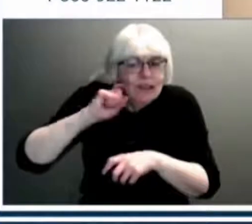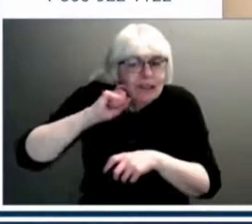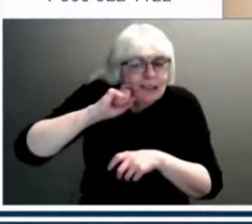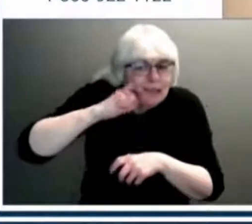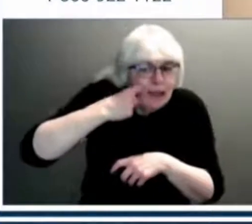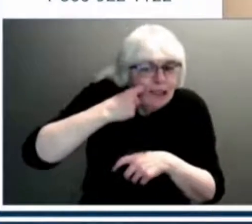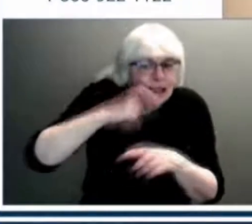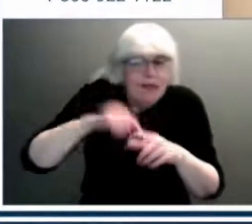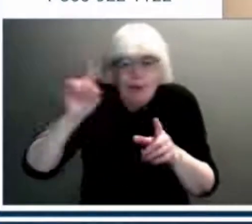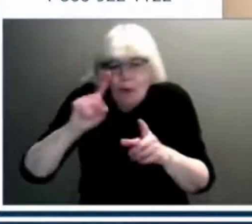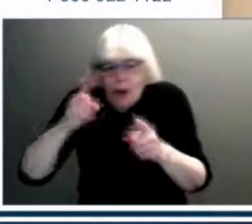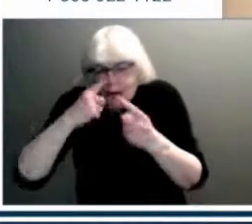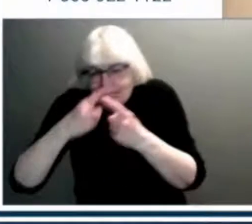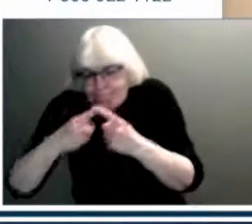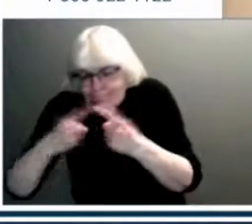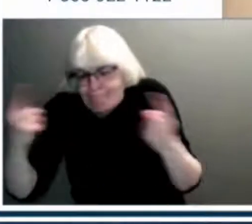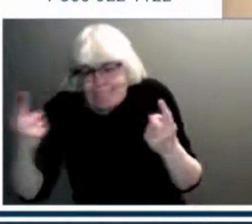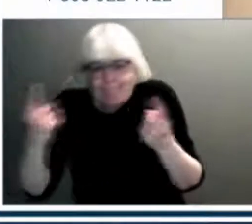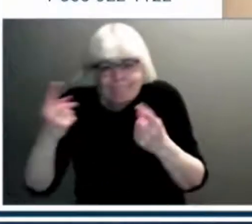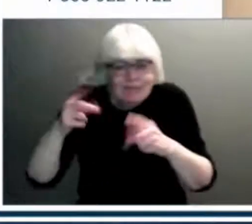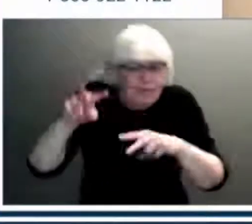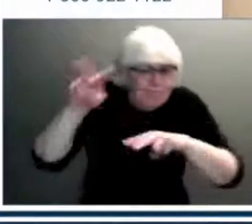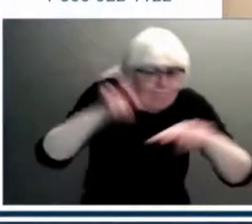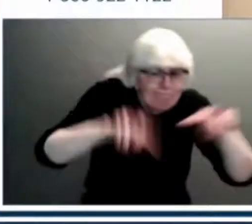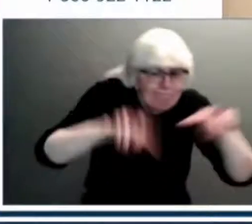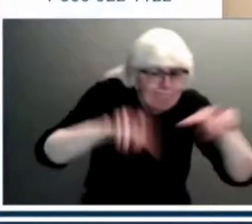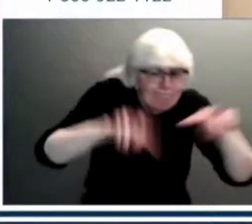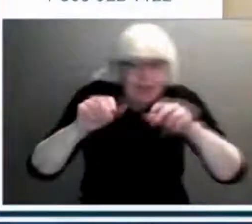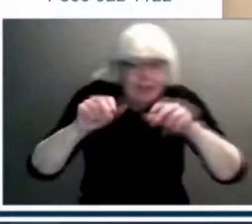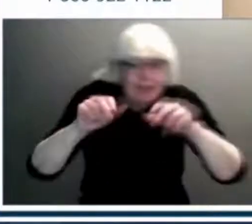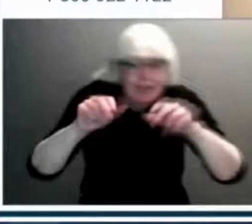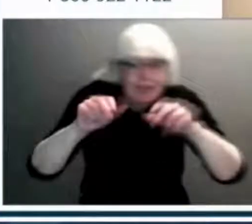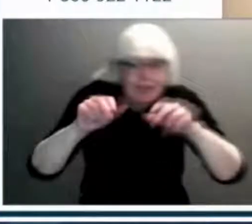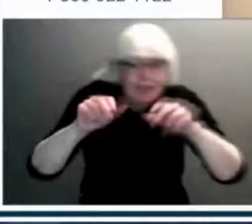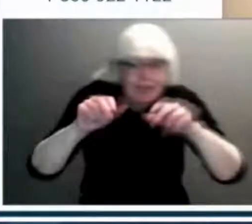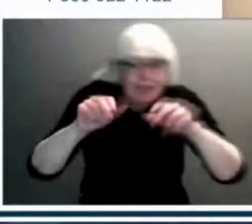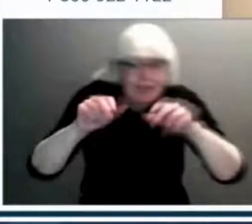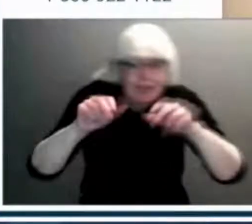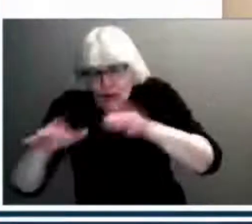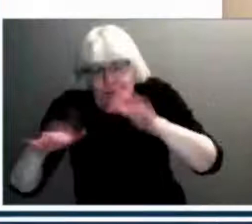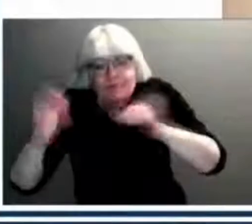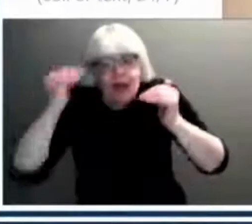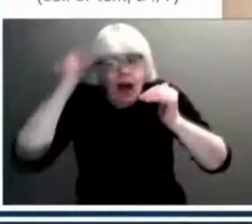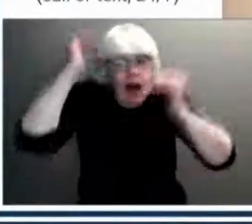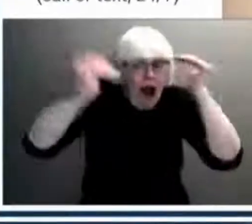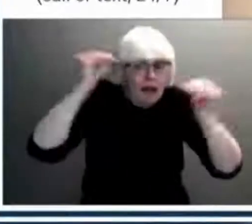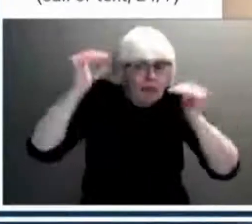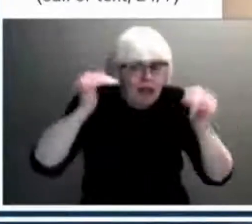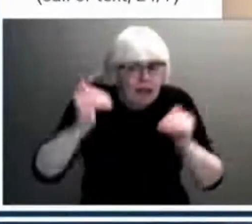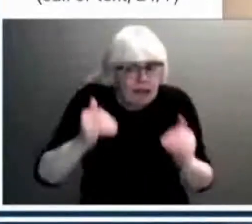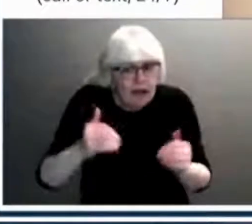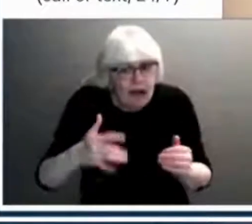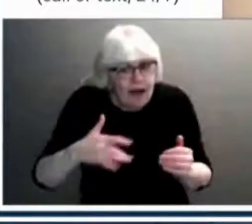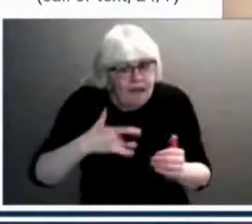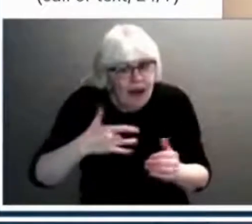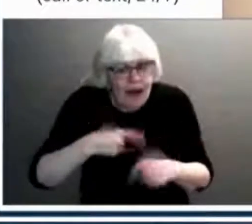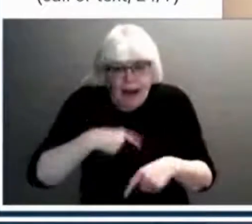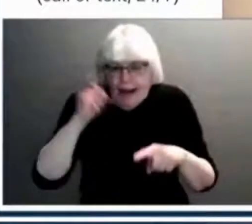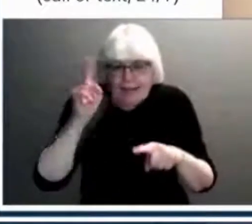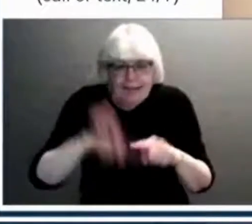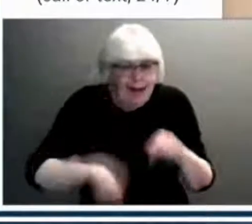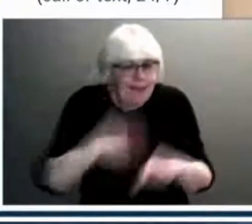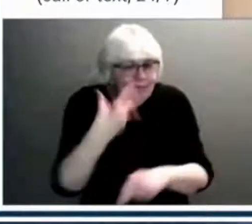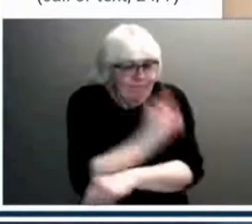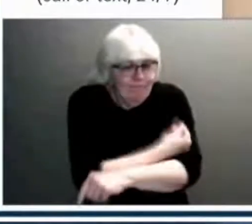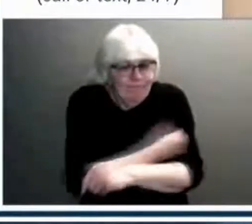with adults, most of the time when we've had people who thought that they couldn't get the vaccine because of allergy history, when it's